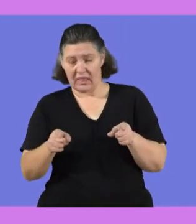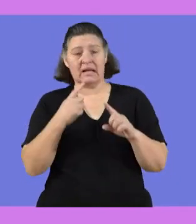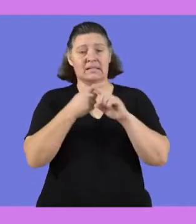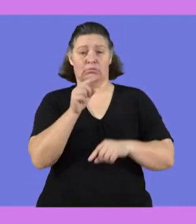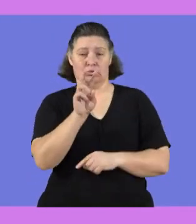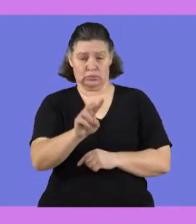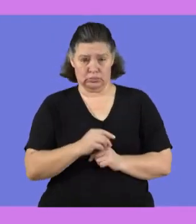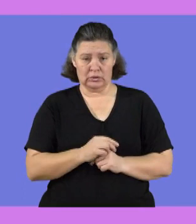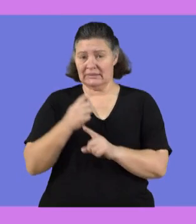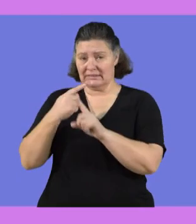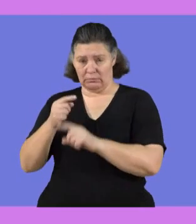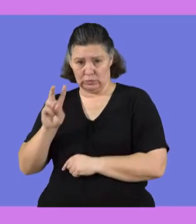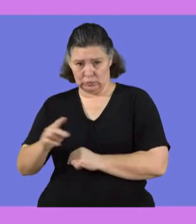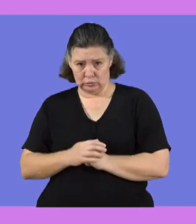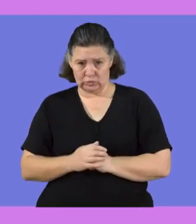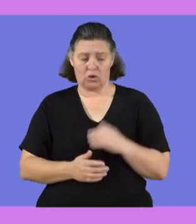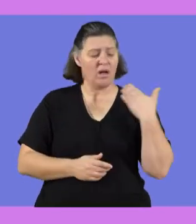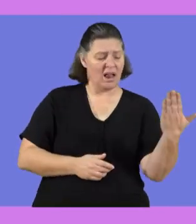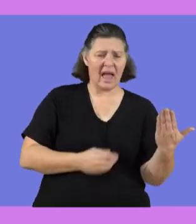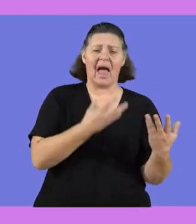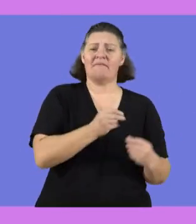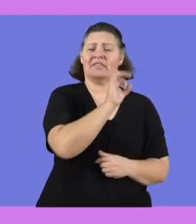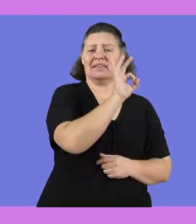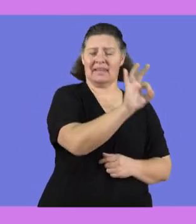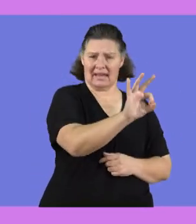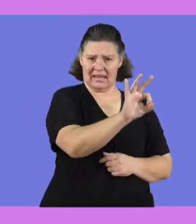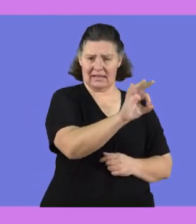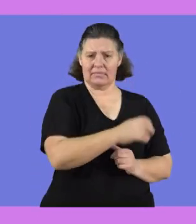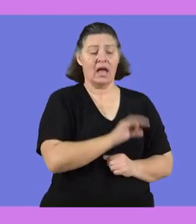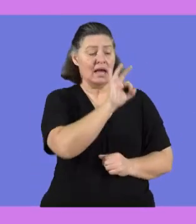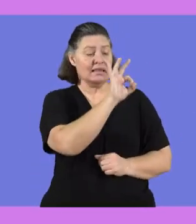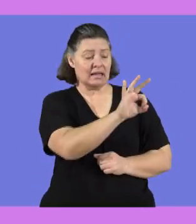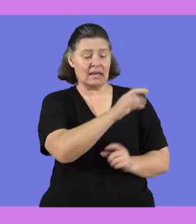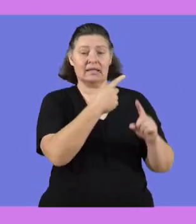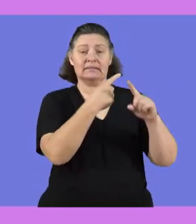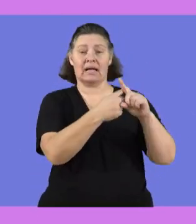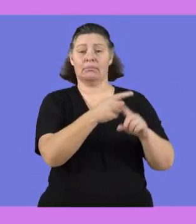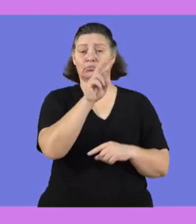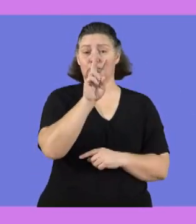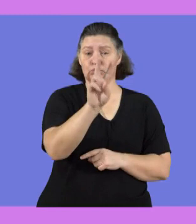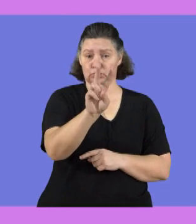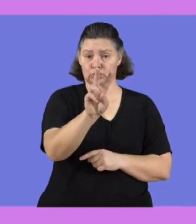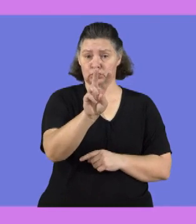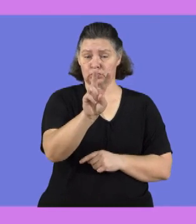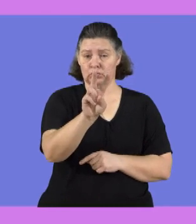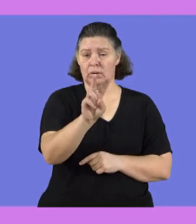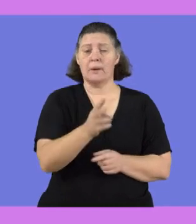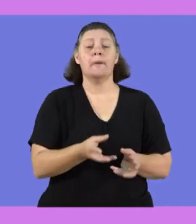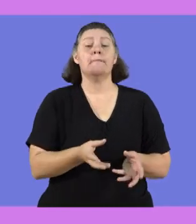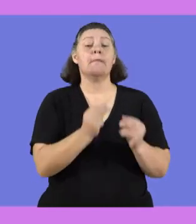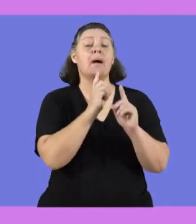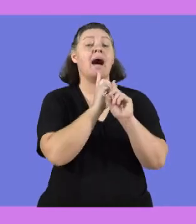sides. So on the left-hand side, we have 3. So if we take 3, multiply by